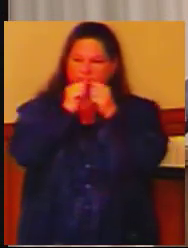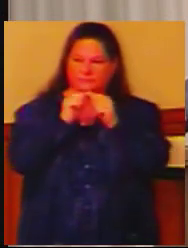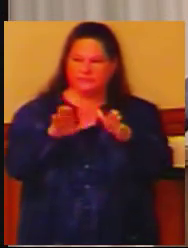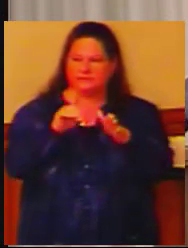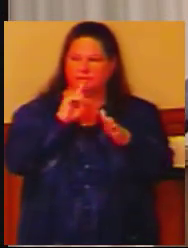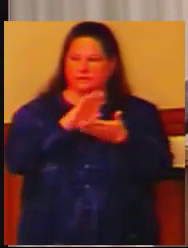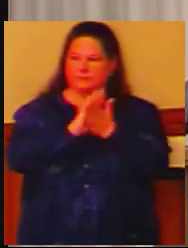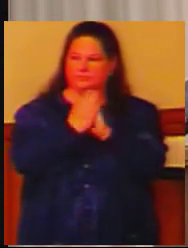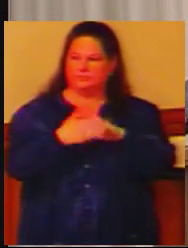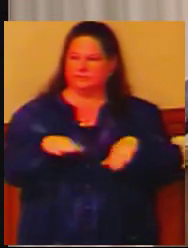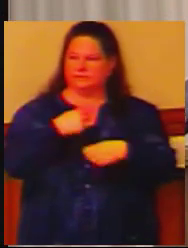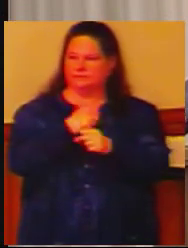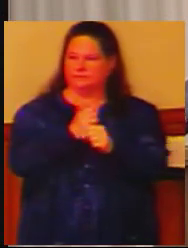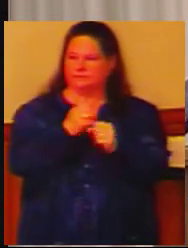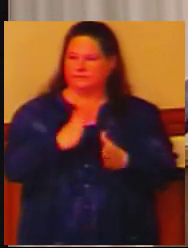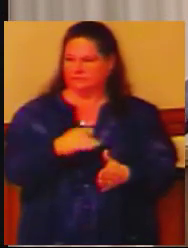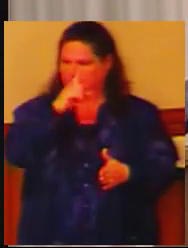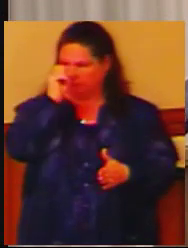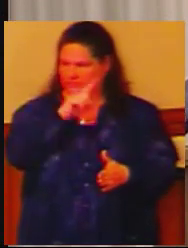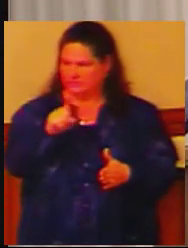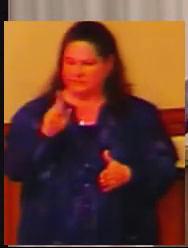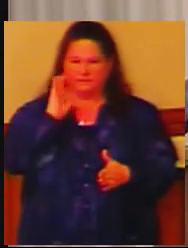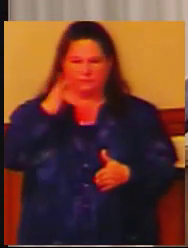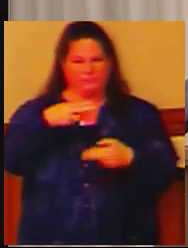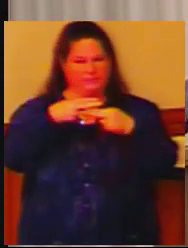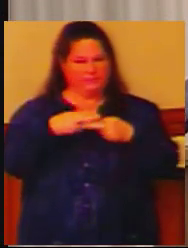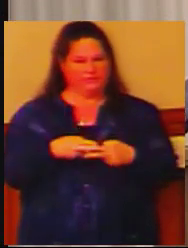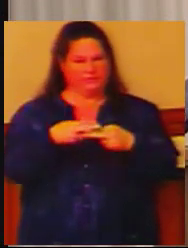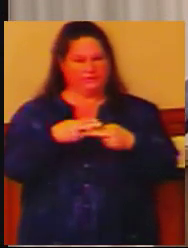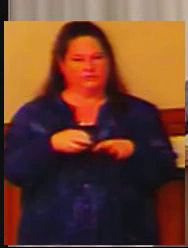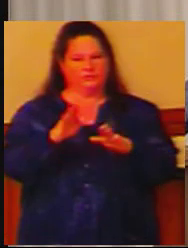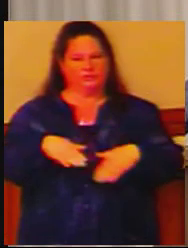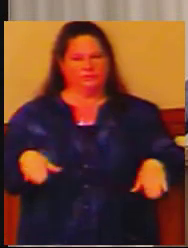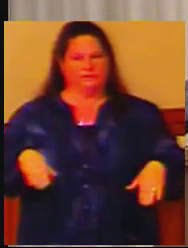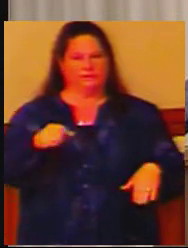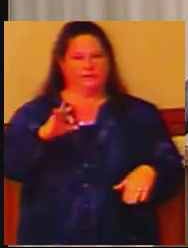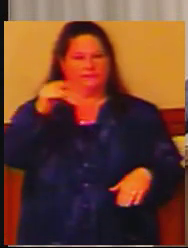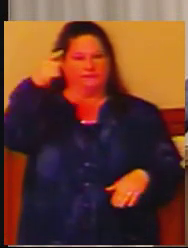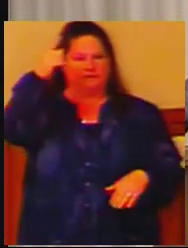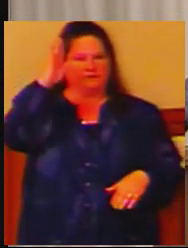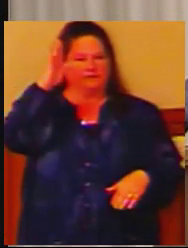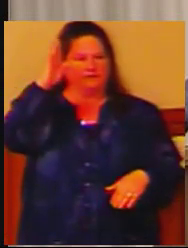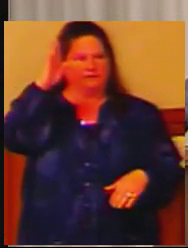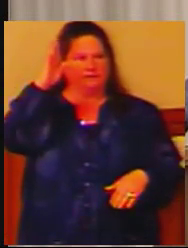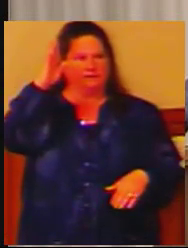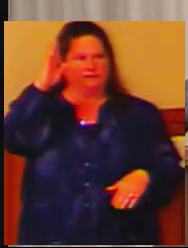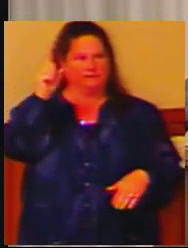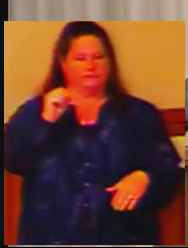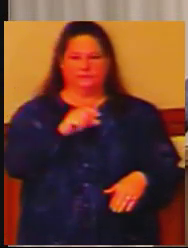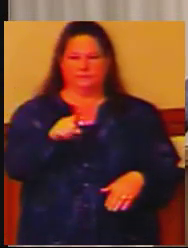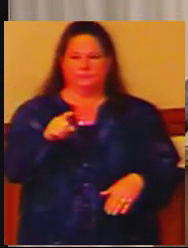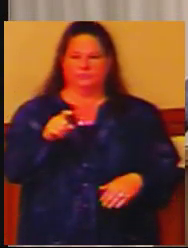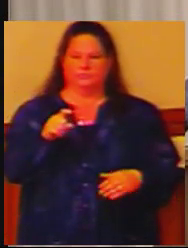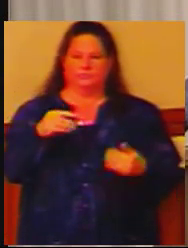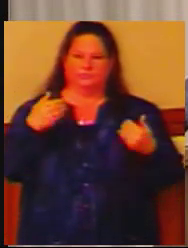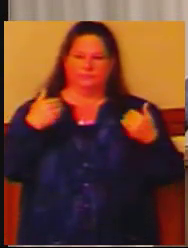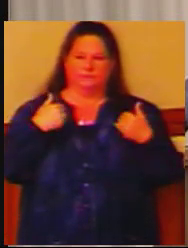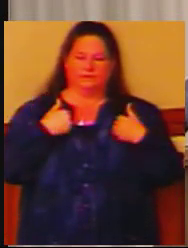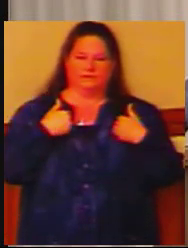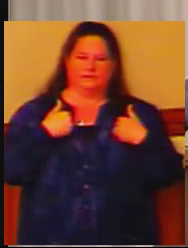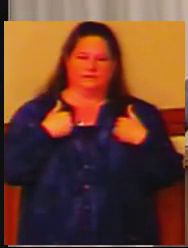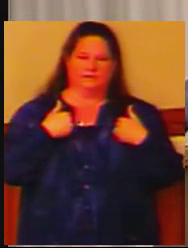are the peacemakers, for they shall be called the children of God. So you've got,